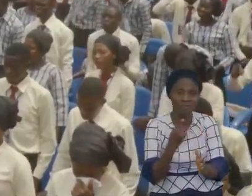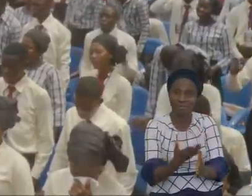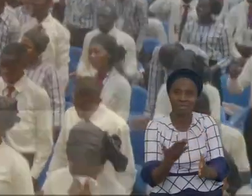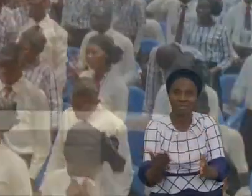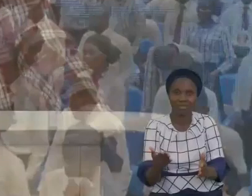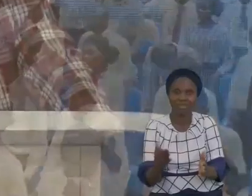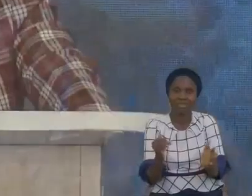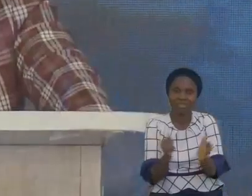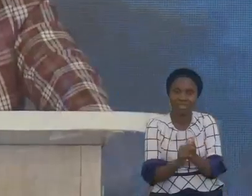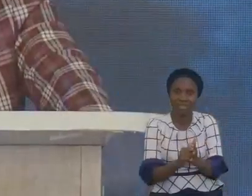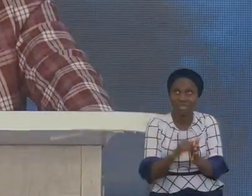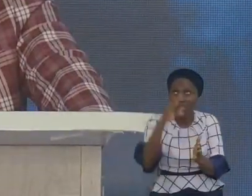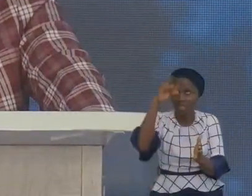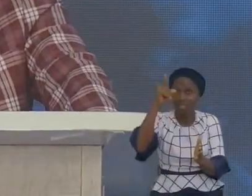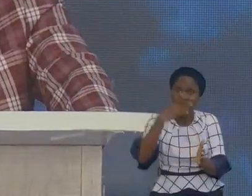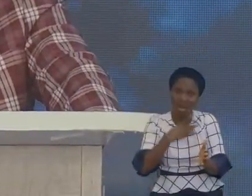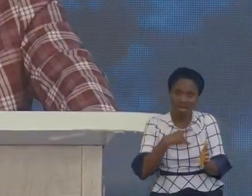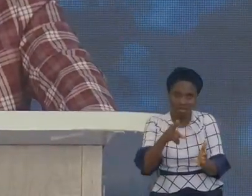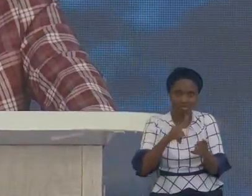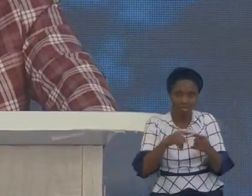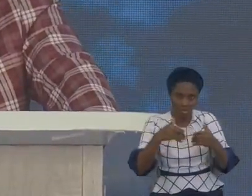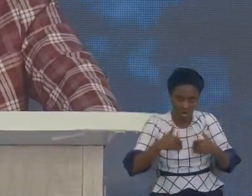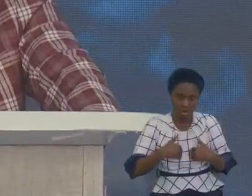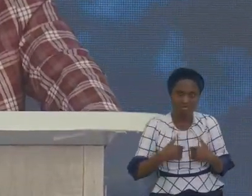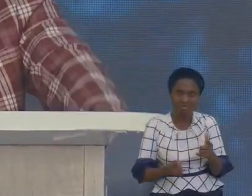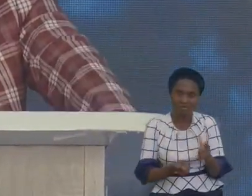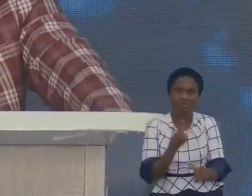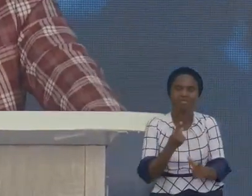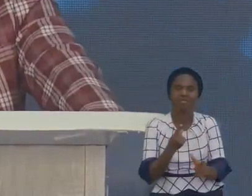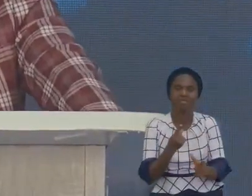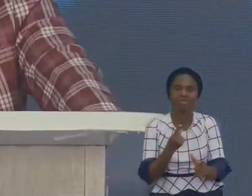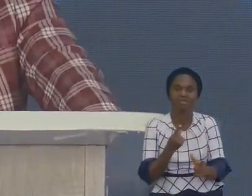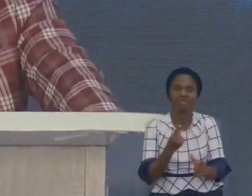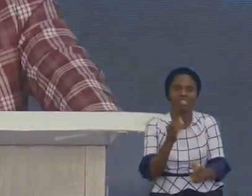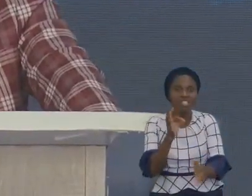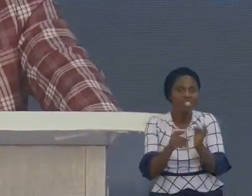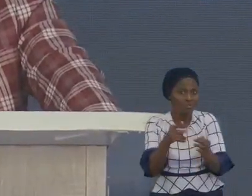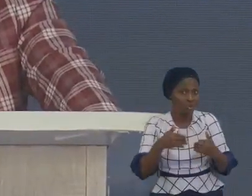If you have that, all the others will follow.